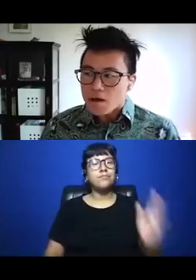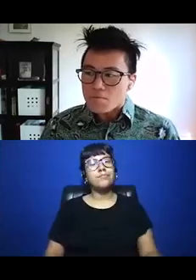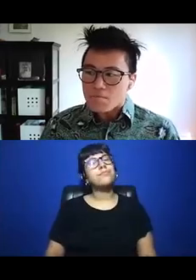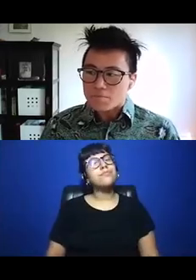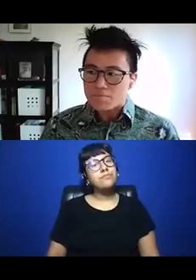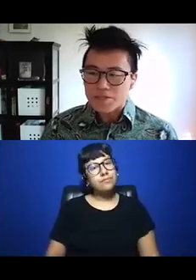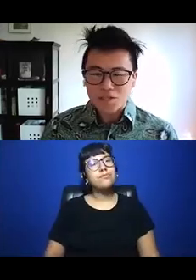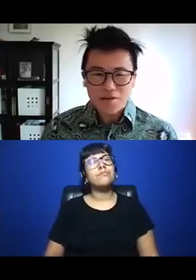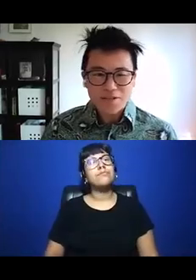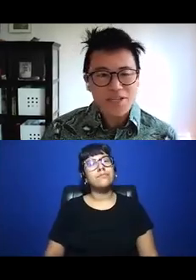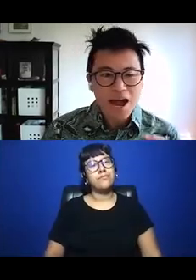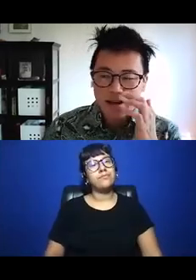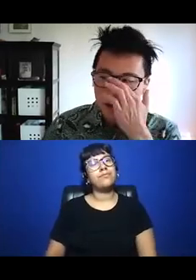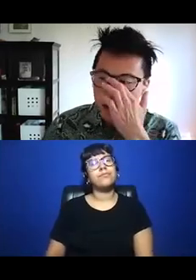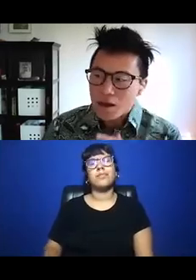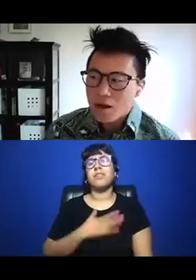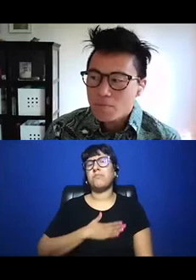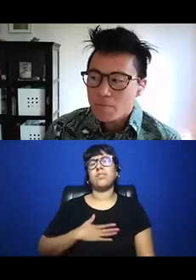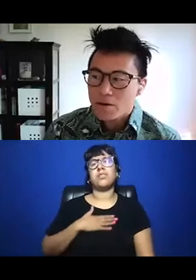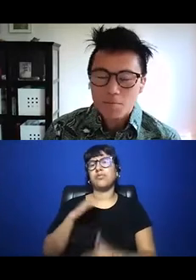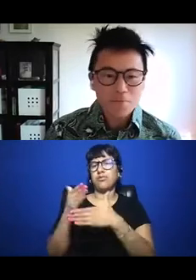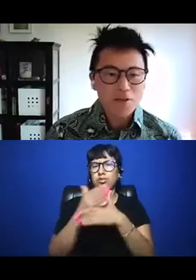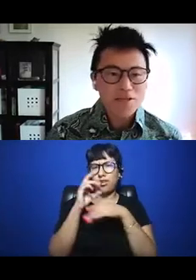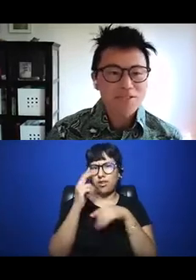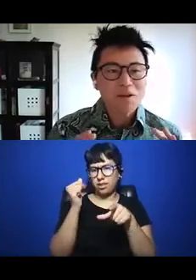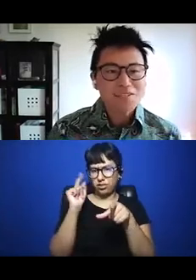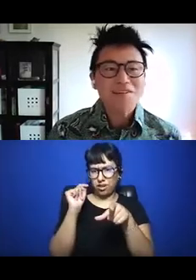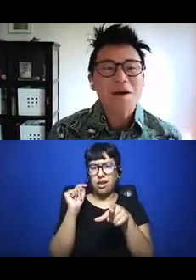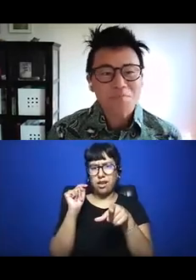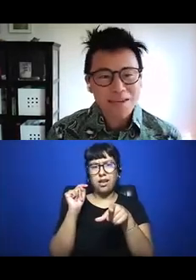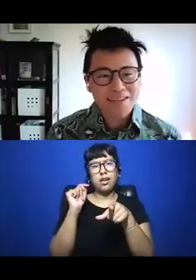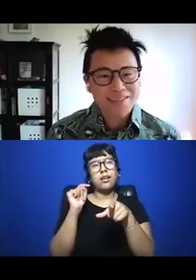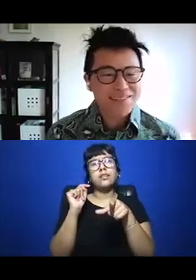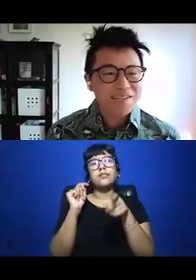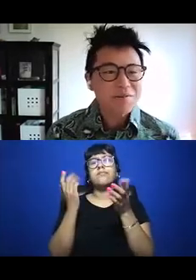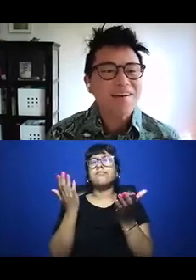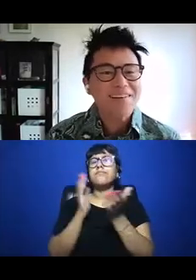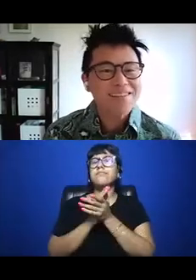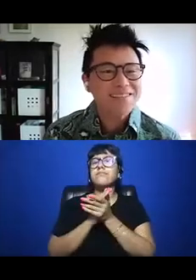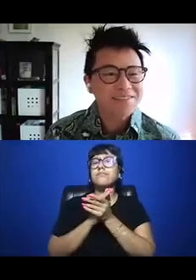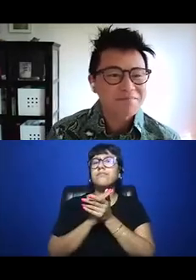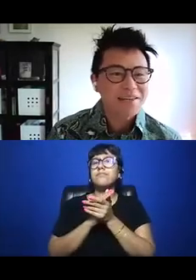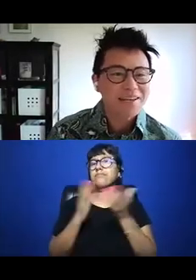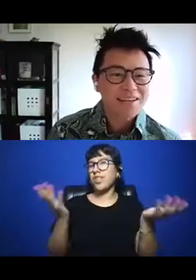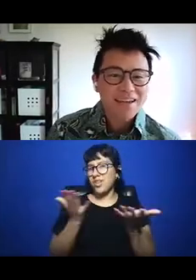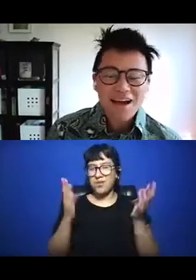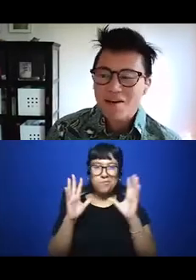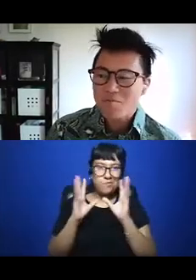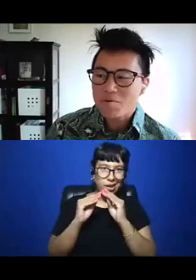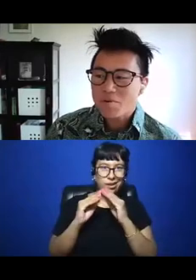So please share in chat. Curious, especially about meetings, since here we are in this online